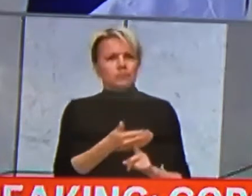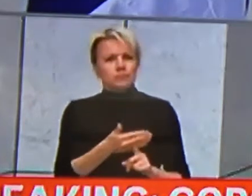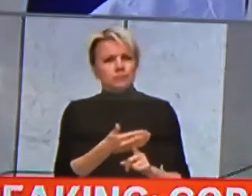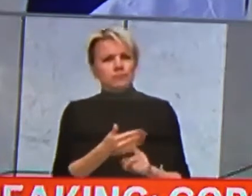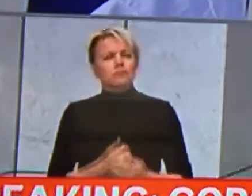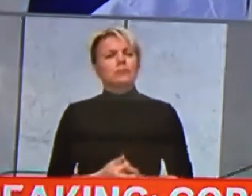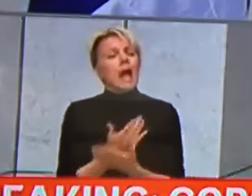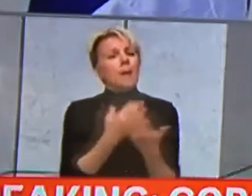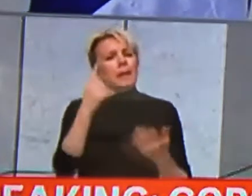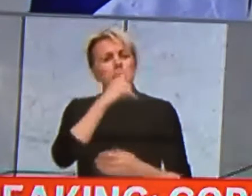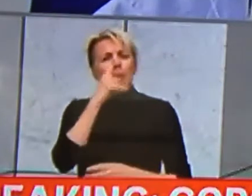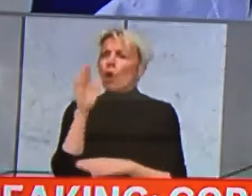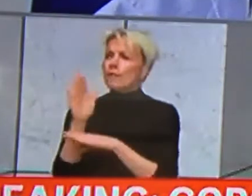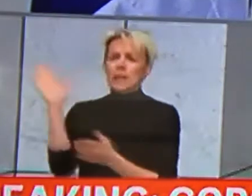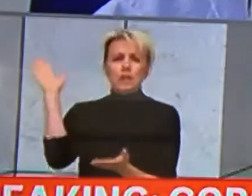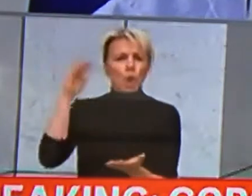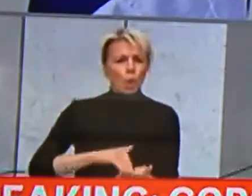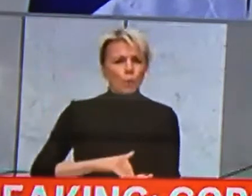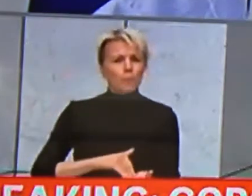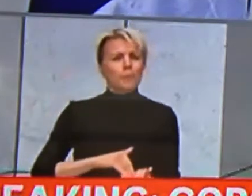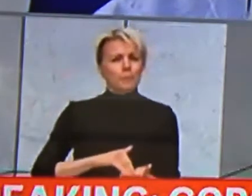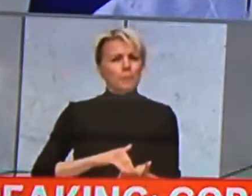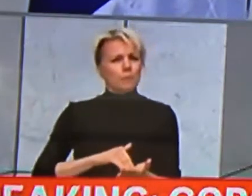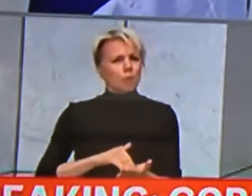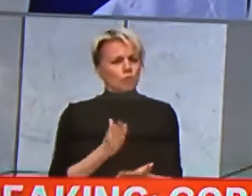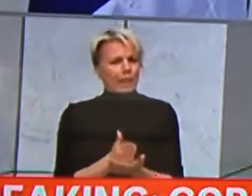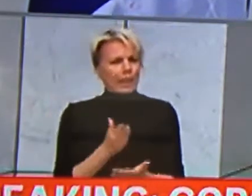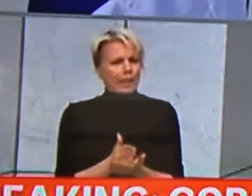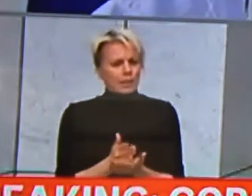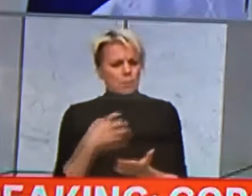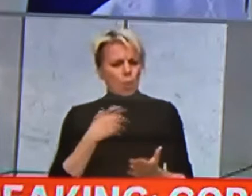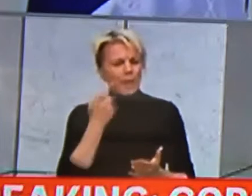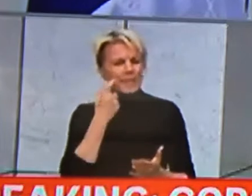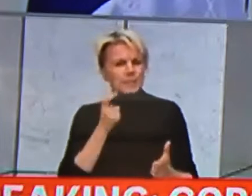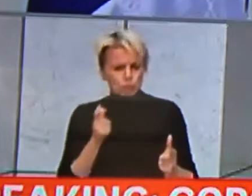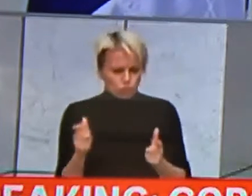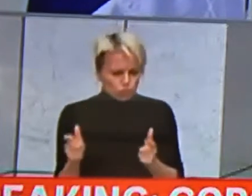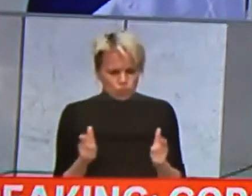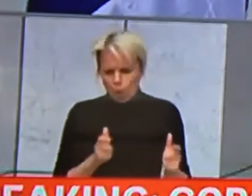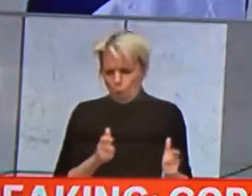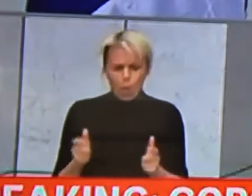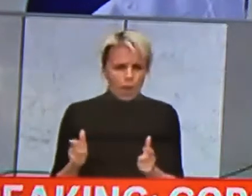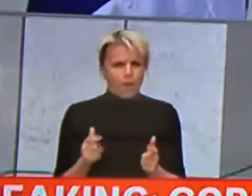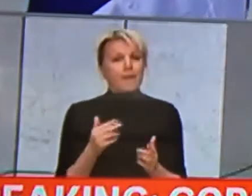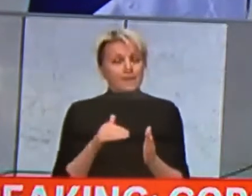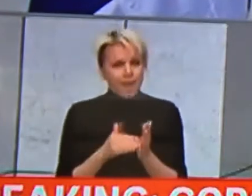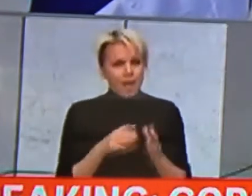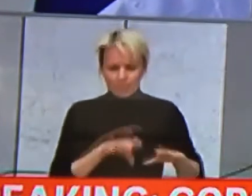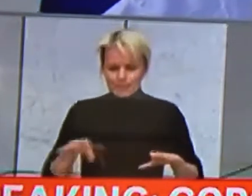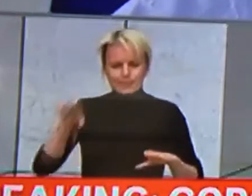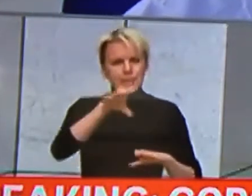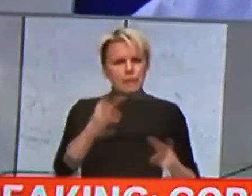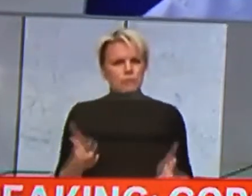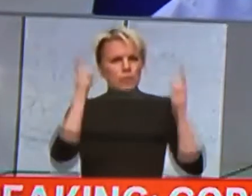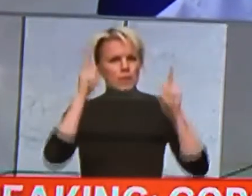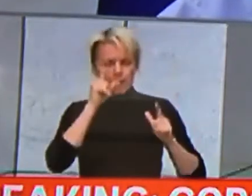of arrivals now are at a level which the states and territories believe means they are able to practically implement these types